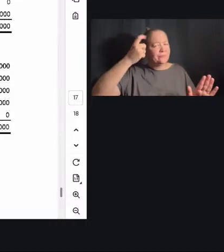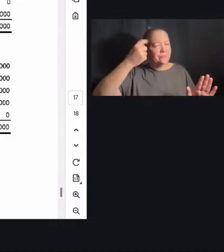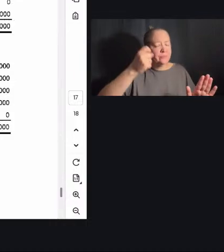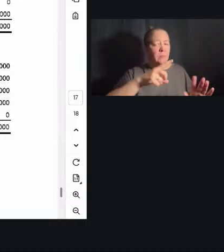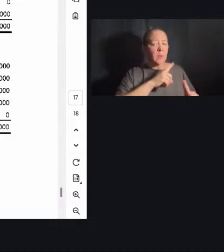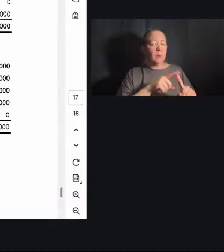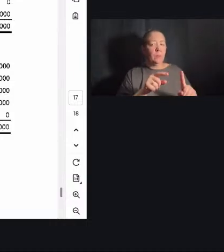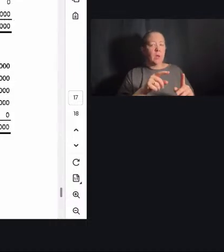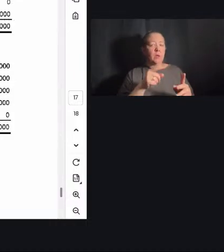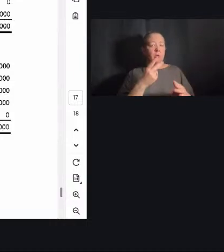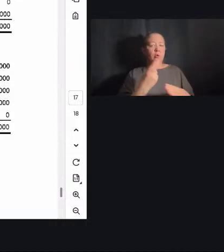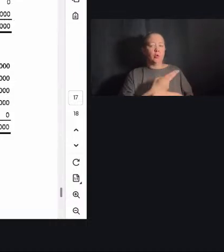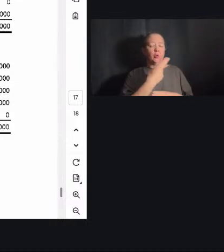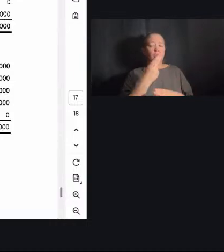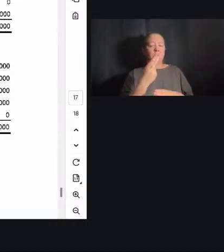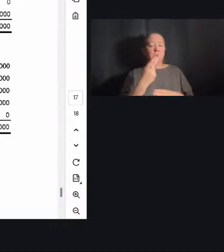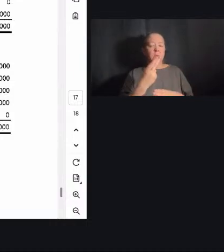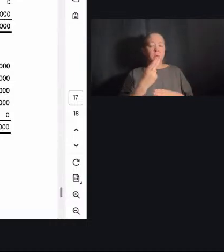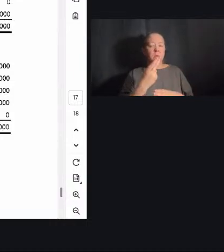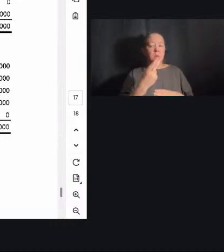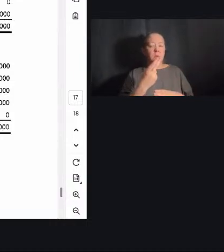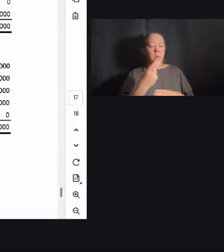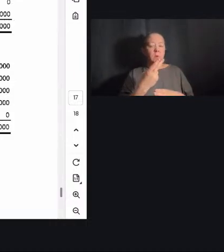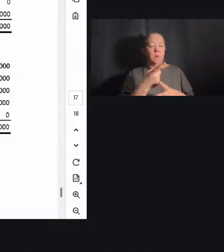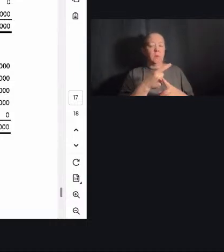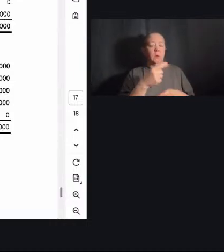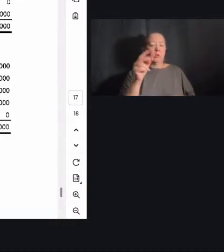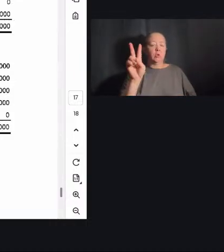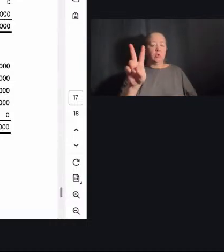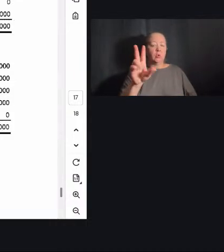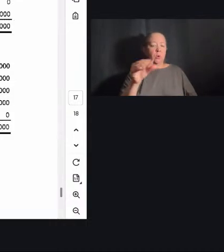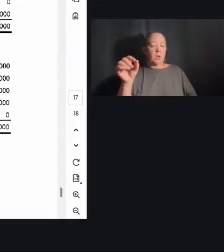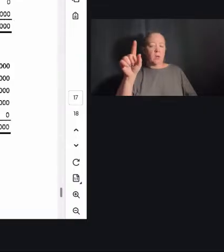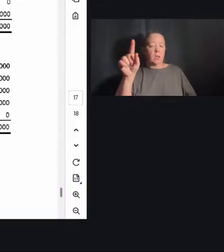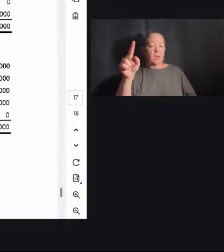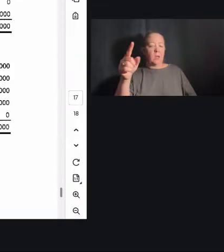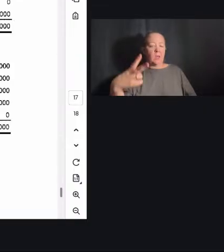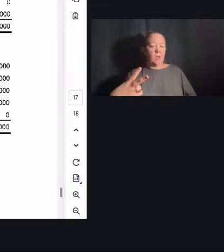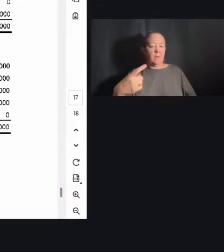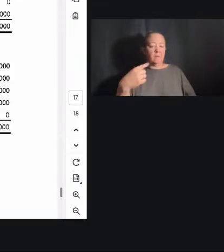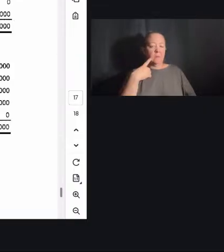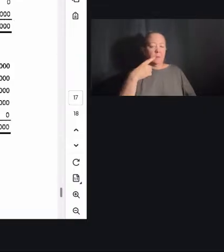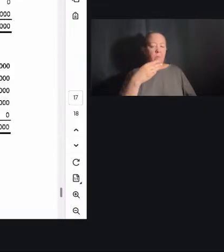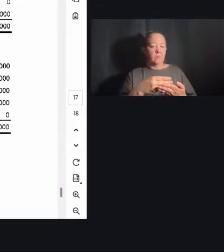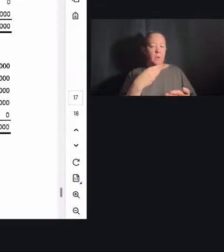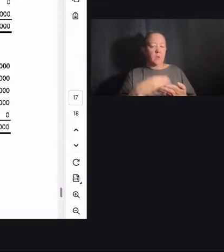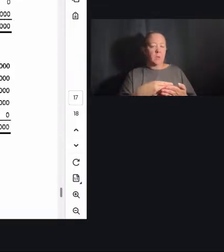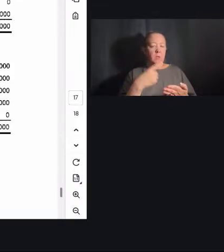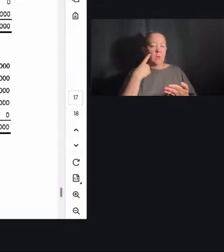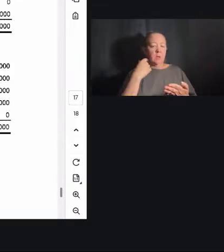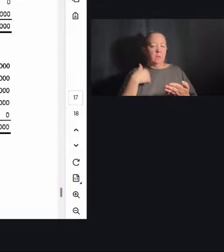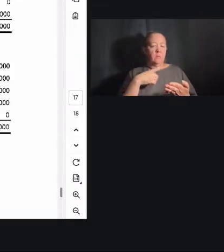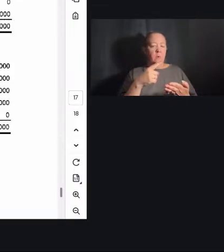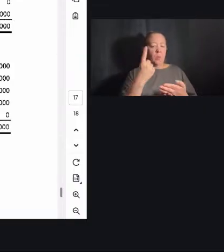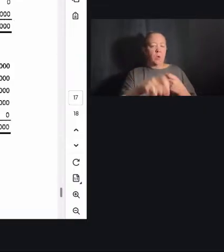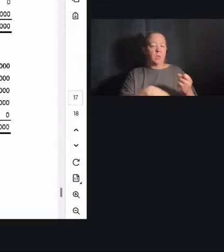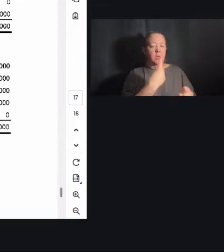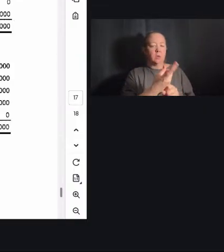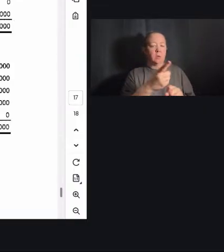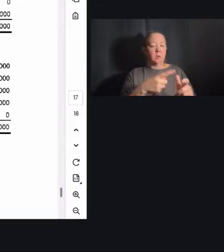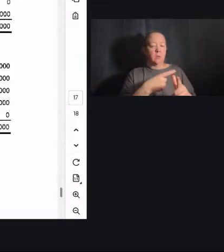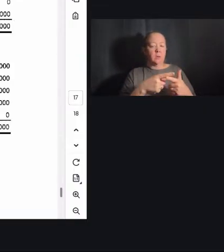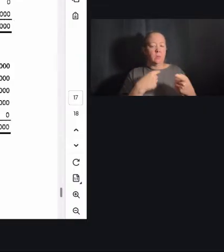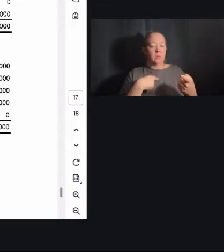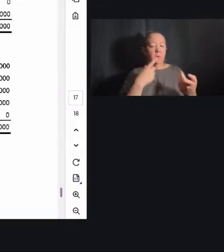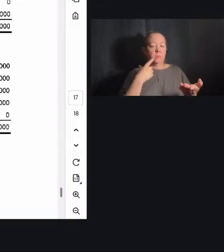the money to cover that, so of a 1-year thing, and say, well, for now it's 12.5, we'll drop it down to 10 or maybe 5. But maybe that's